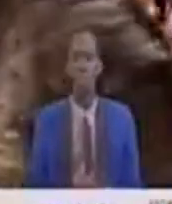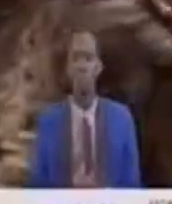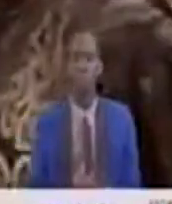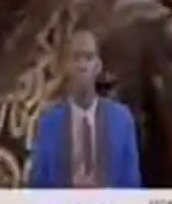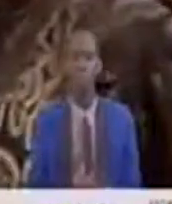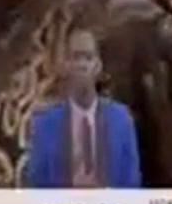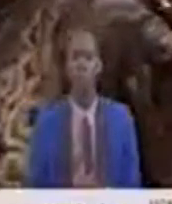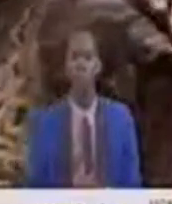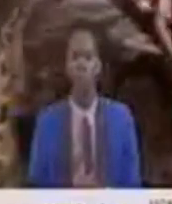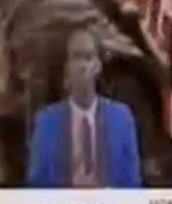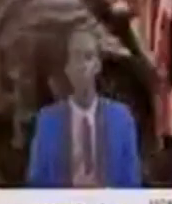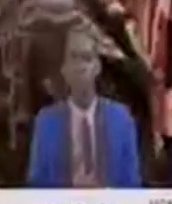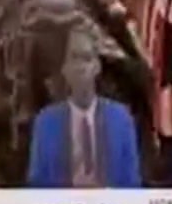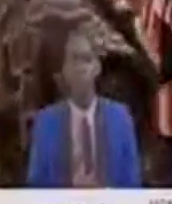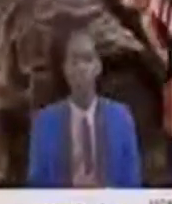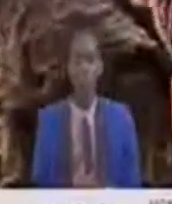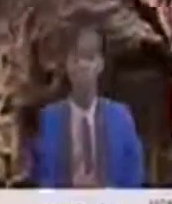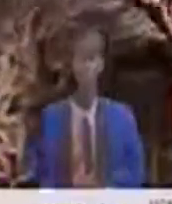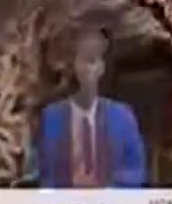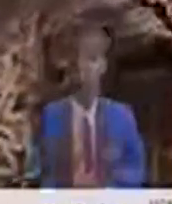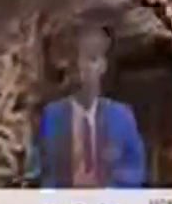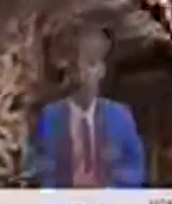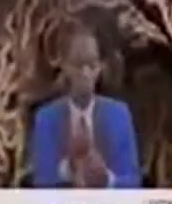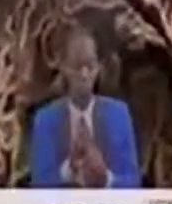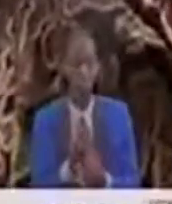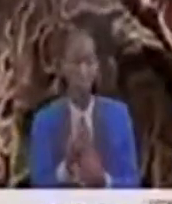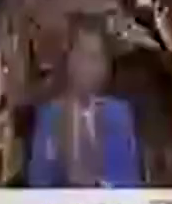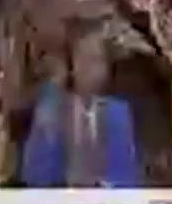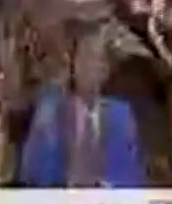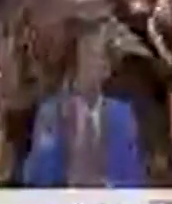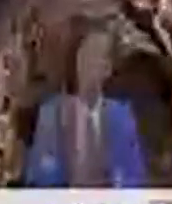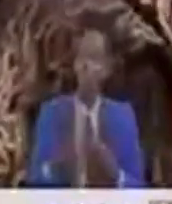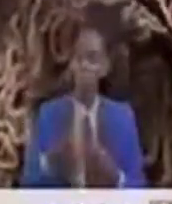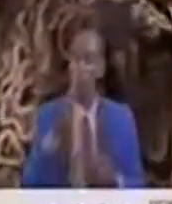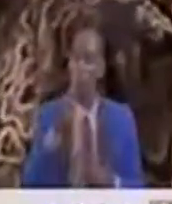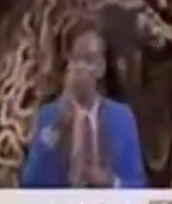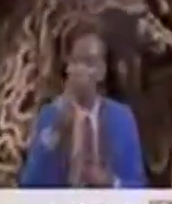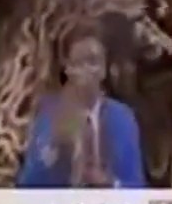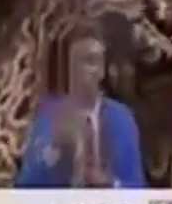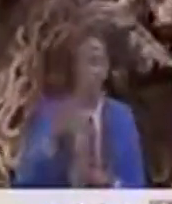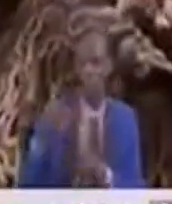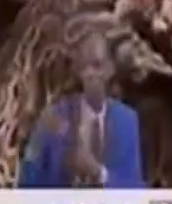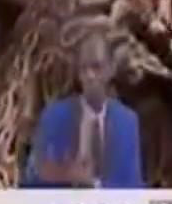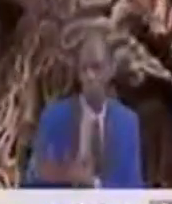Get God on your side, that he'll protect you,